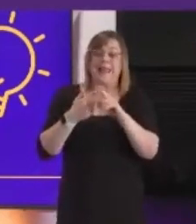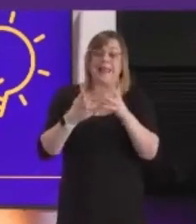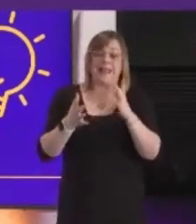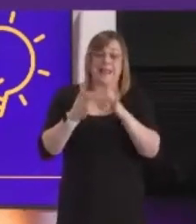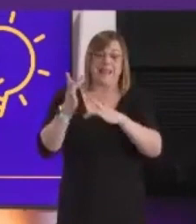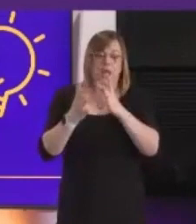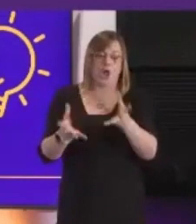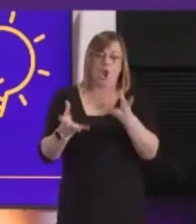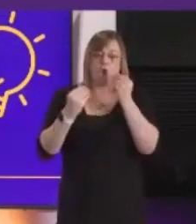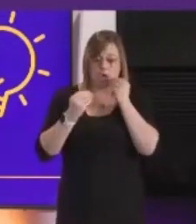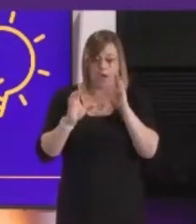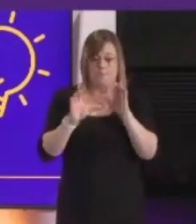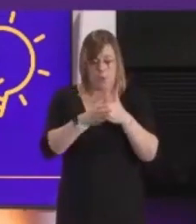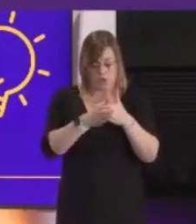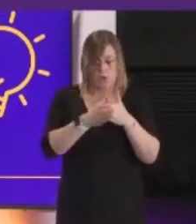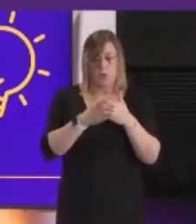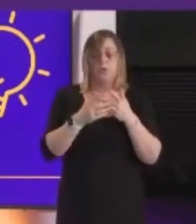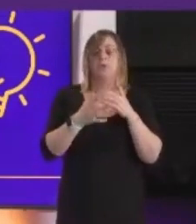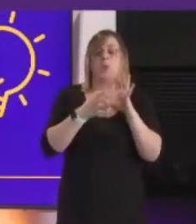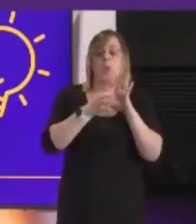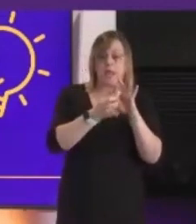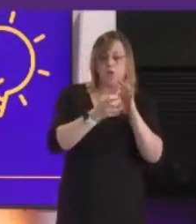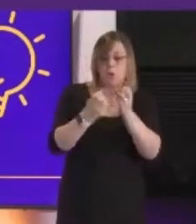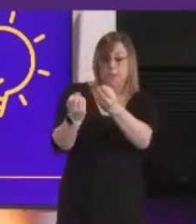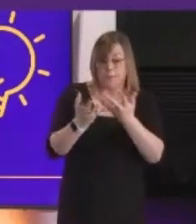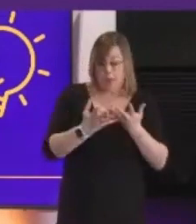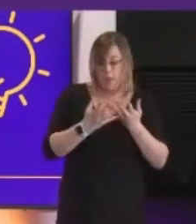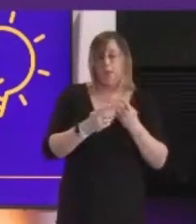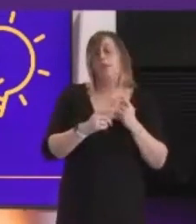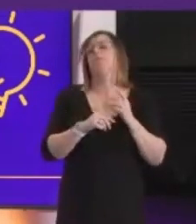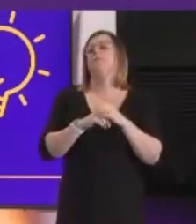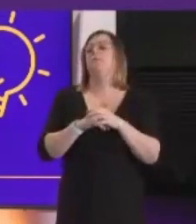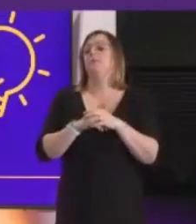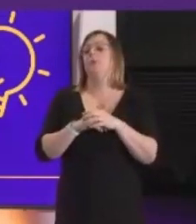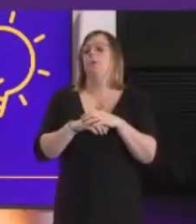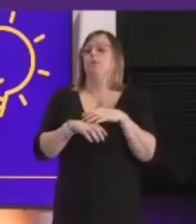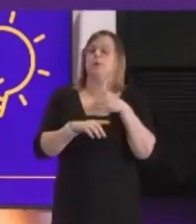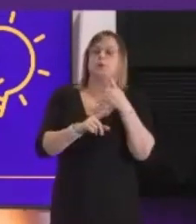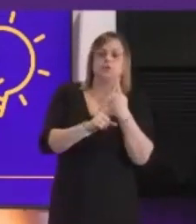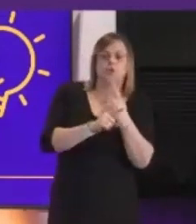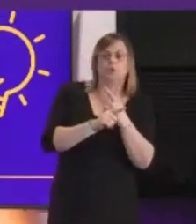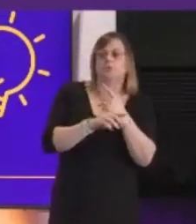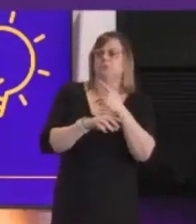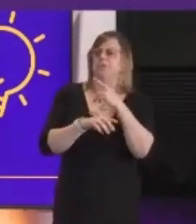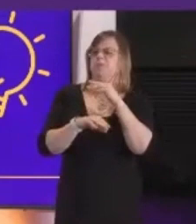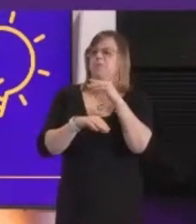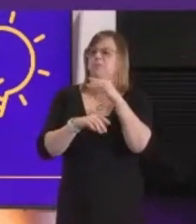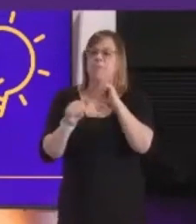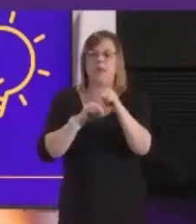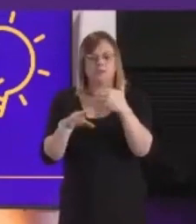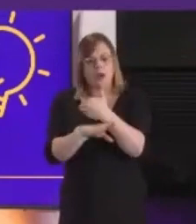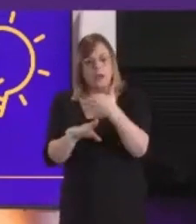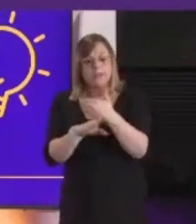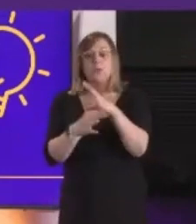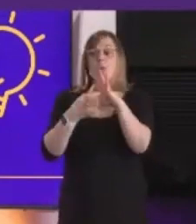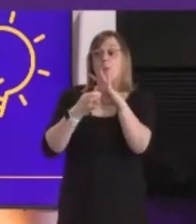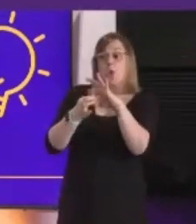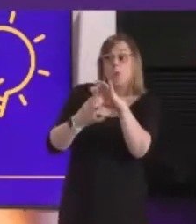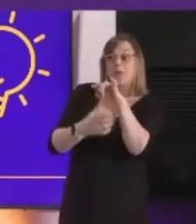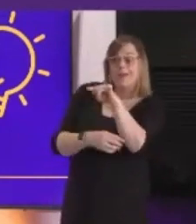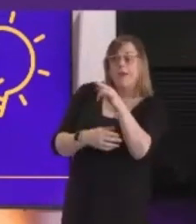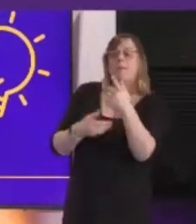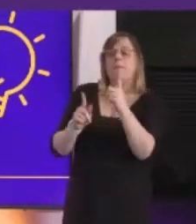modules themselves, engaged with the supplier, I taught a lot of their designers a lot of best practice, worked very directly with them,